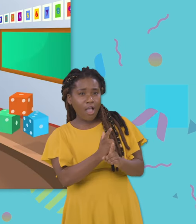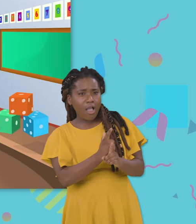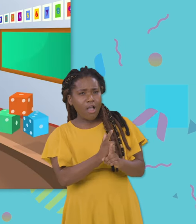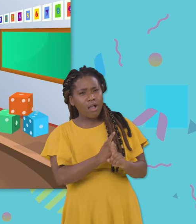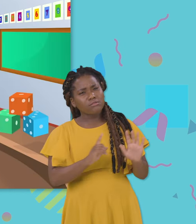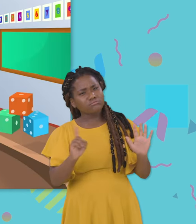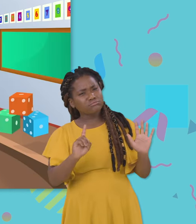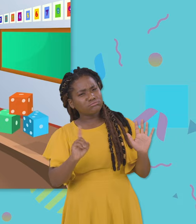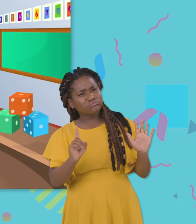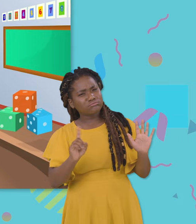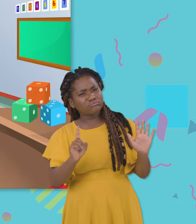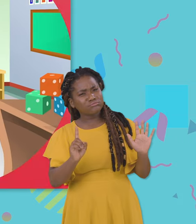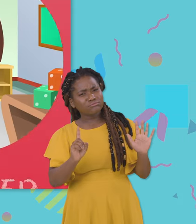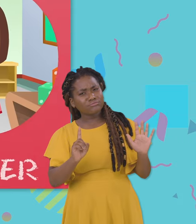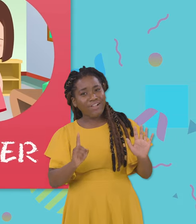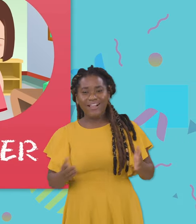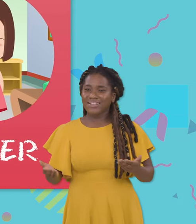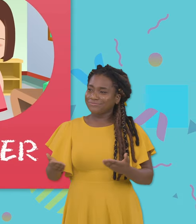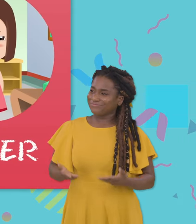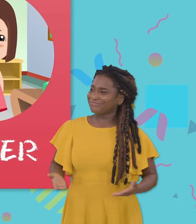Sister finger, where are you?